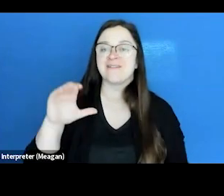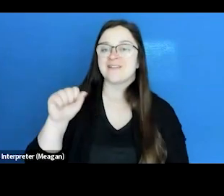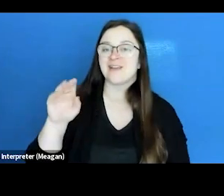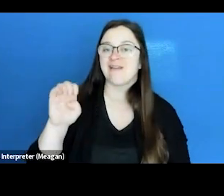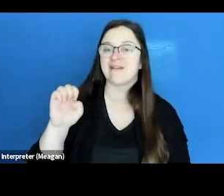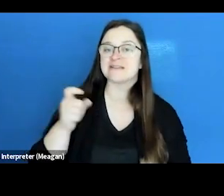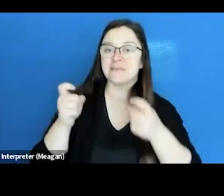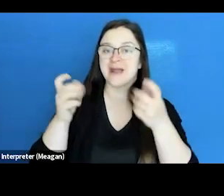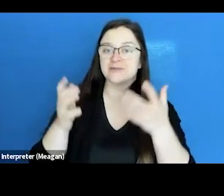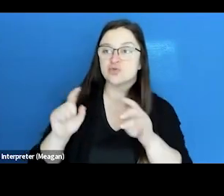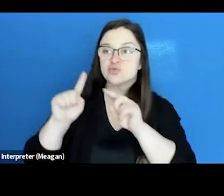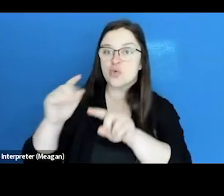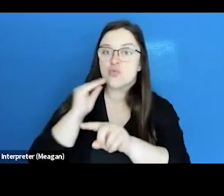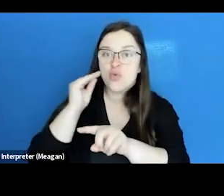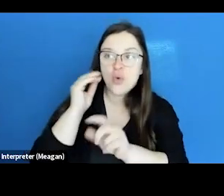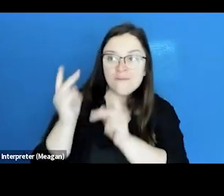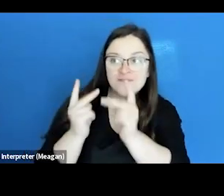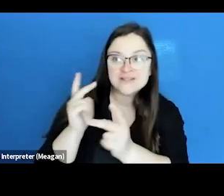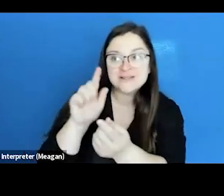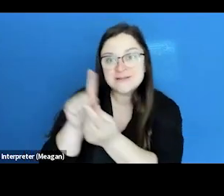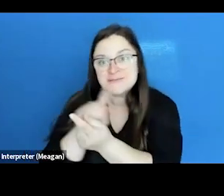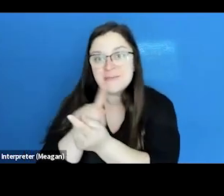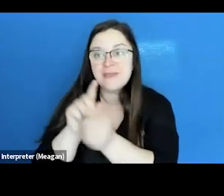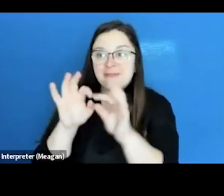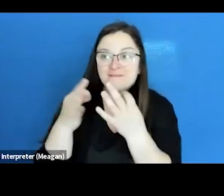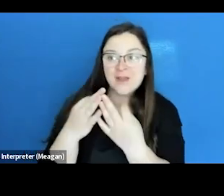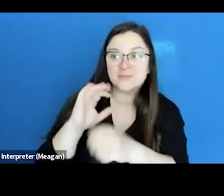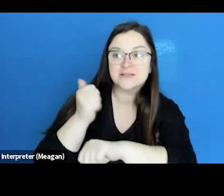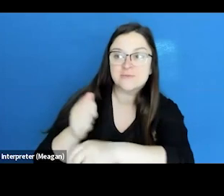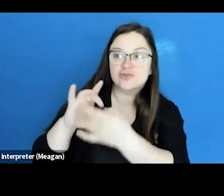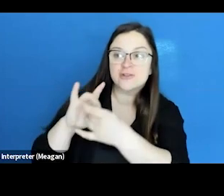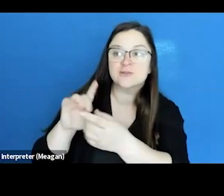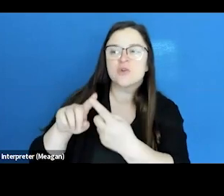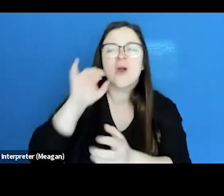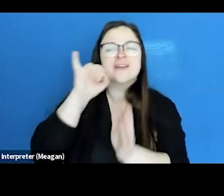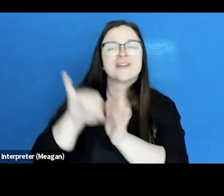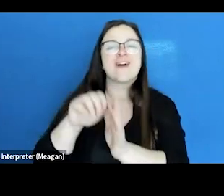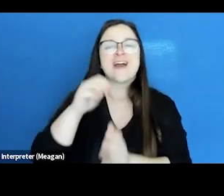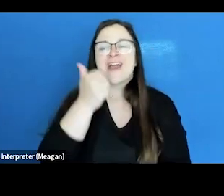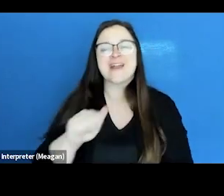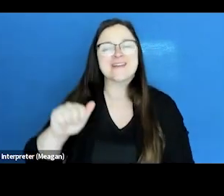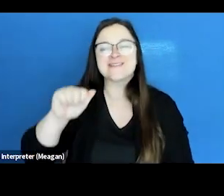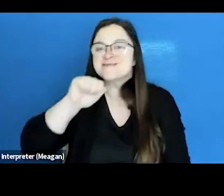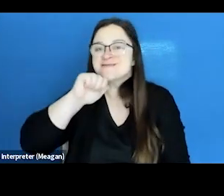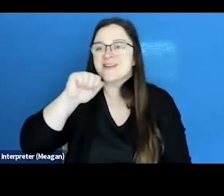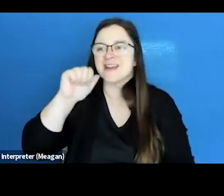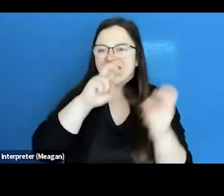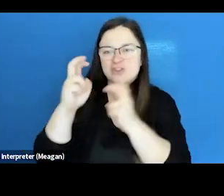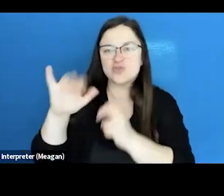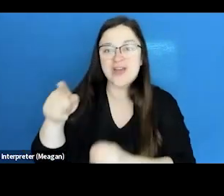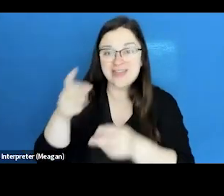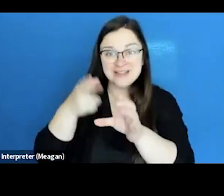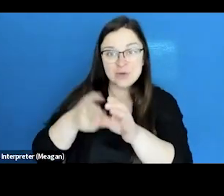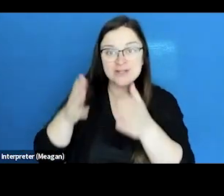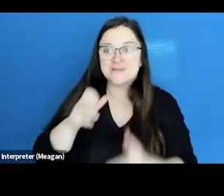home visits and meet the family and establish a report to identify any non-disclosed issues. So we all know that